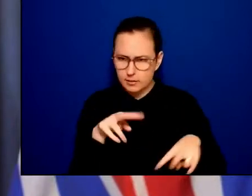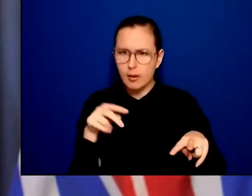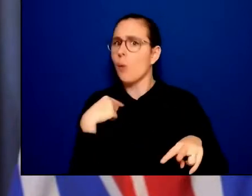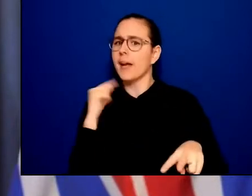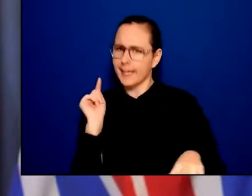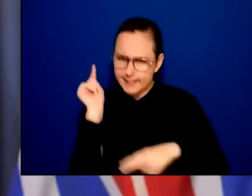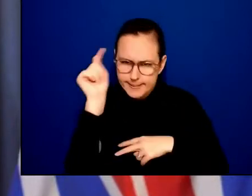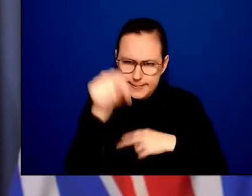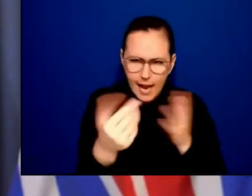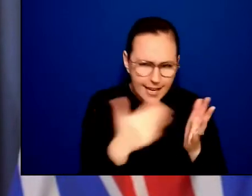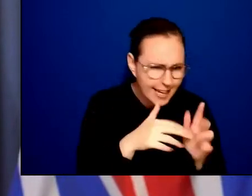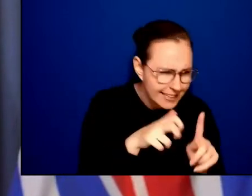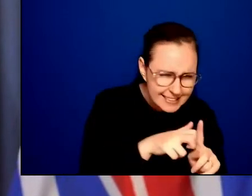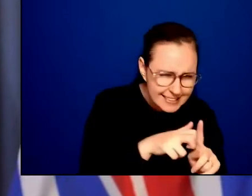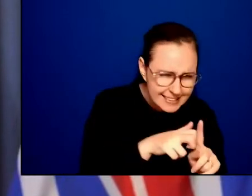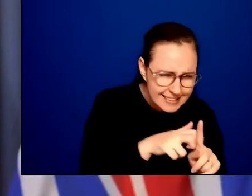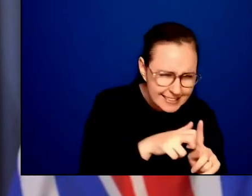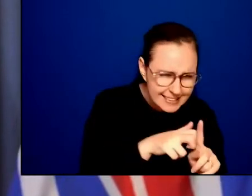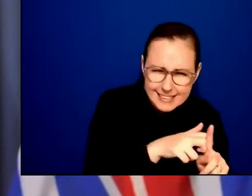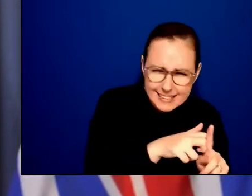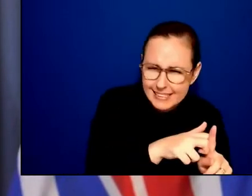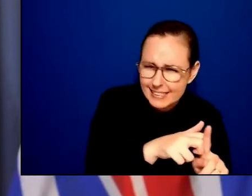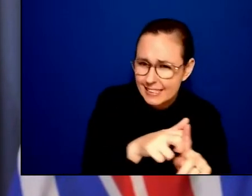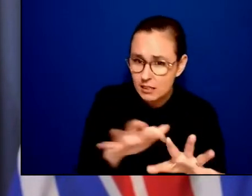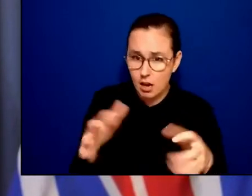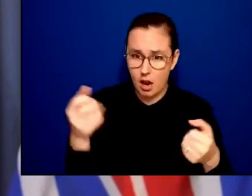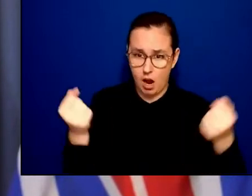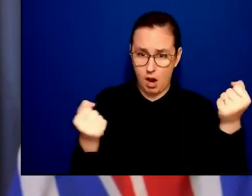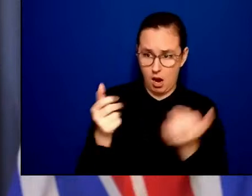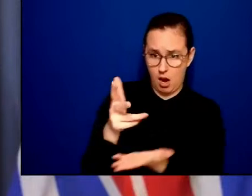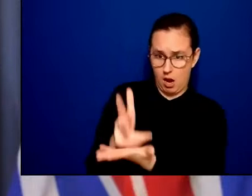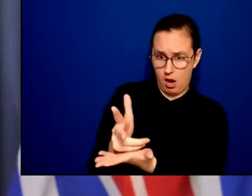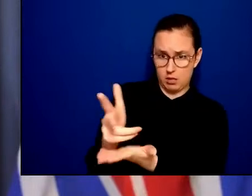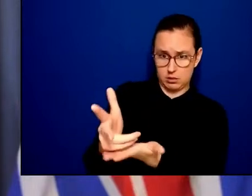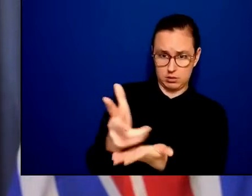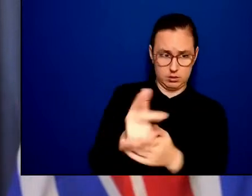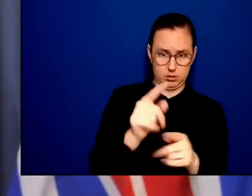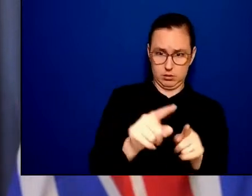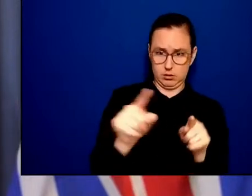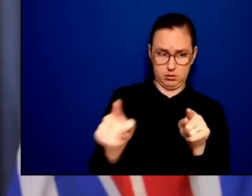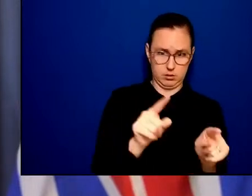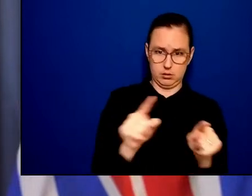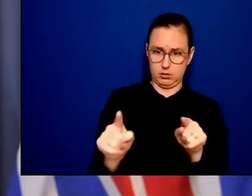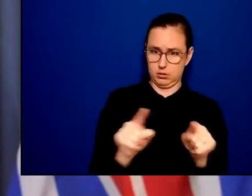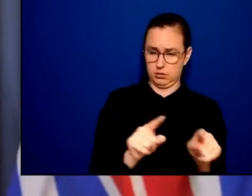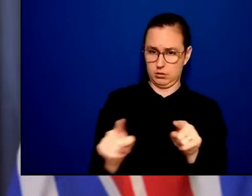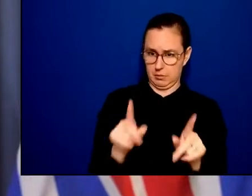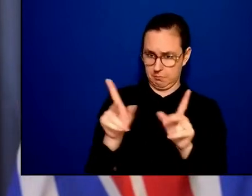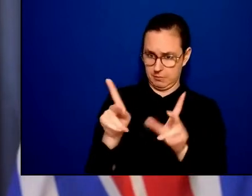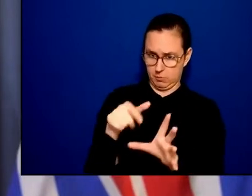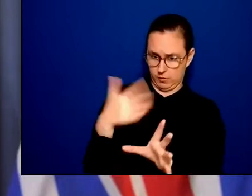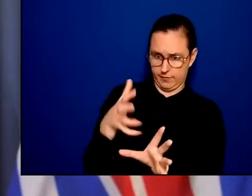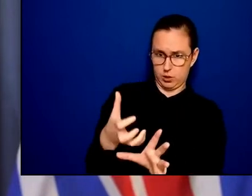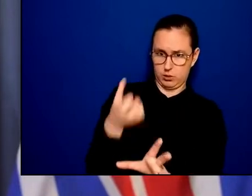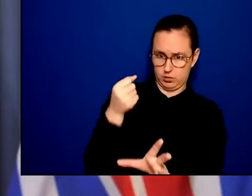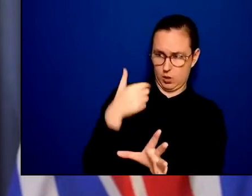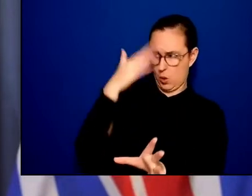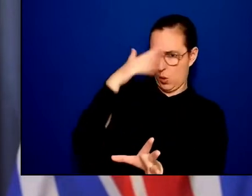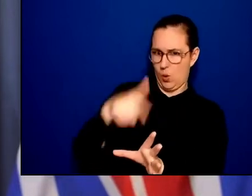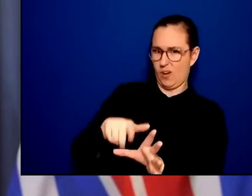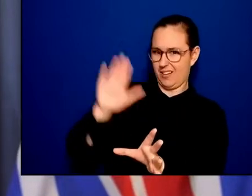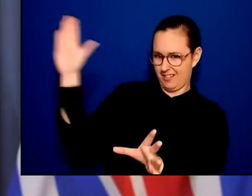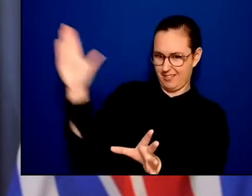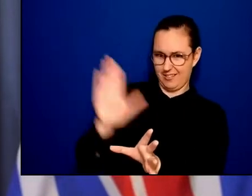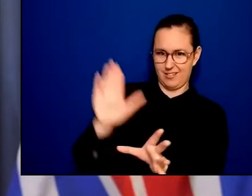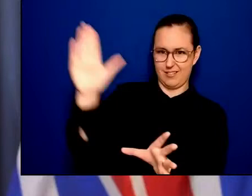any vehicles are there are accounted for, or that the people from those vehicles are accounted for, and that work continues. But I